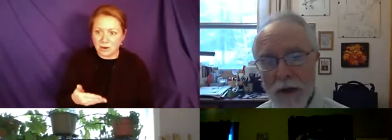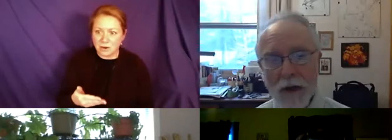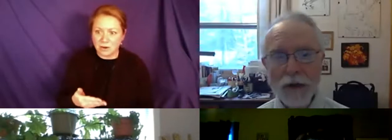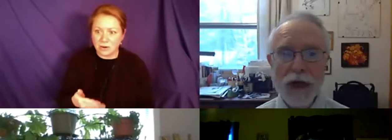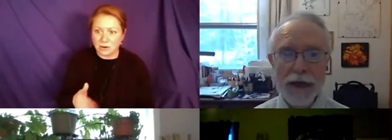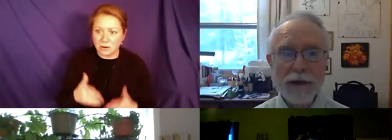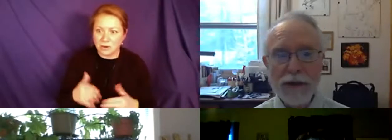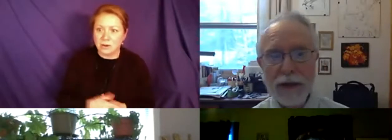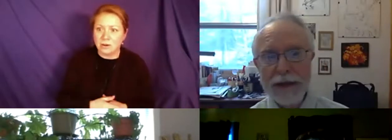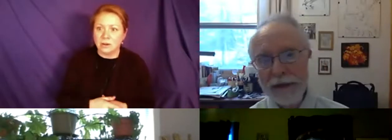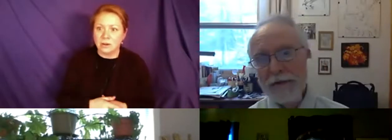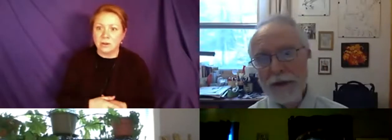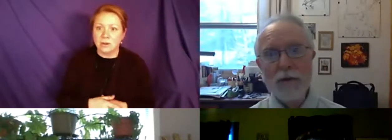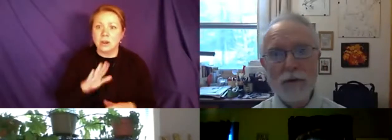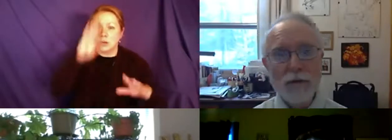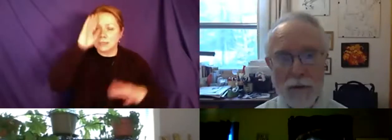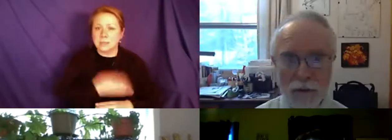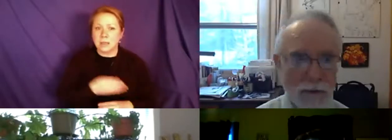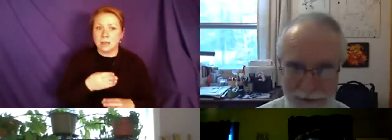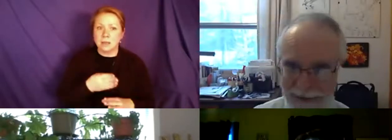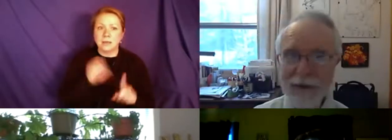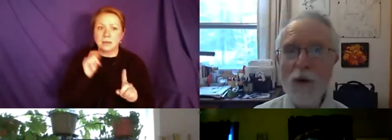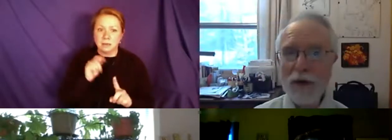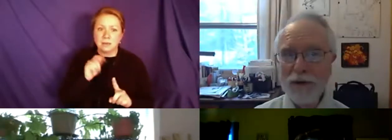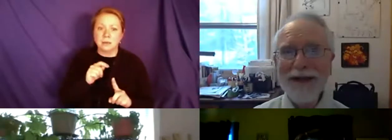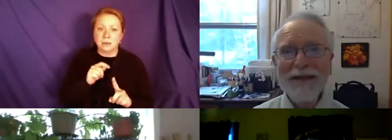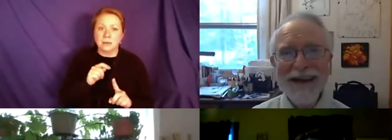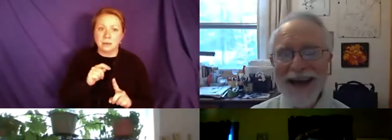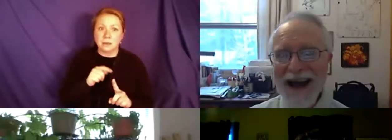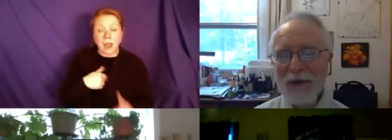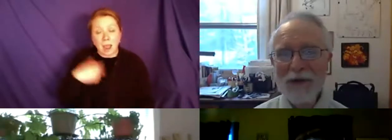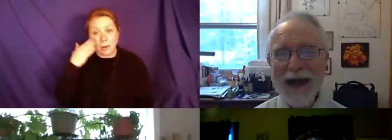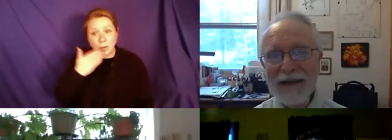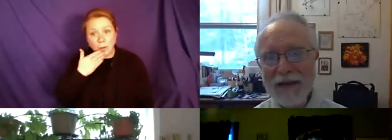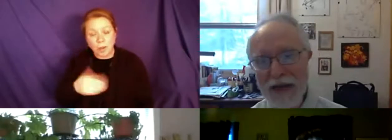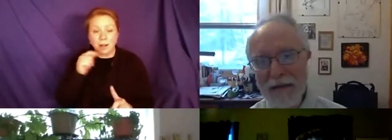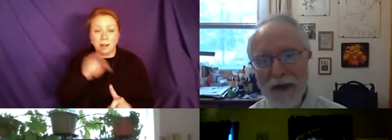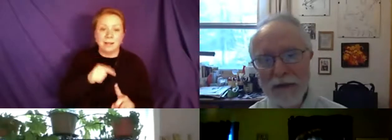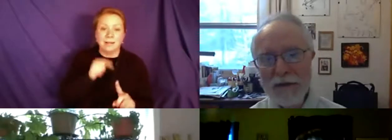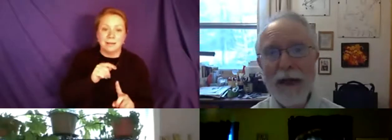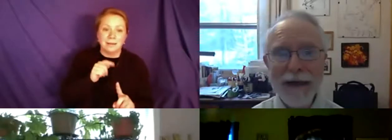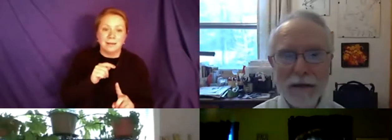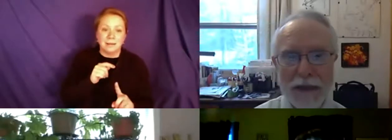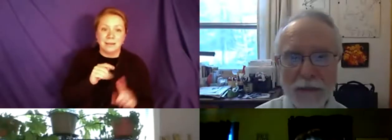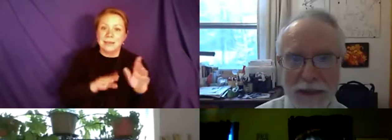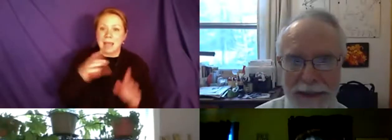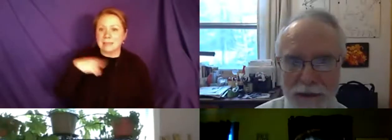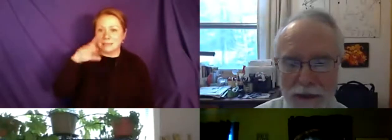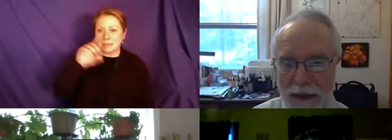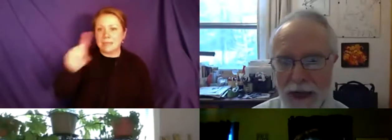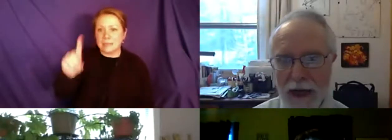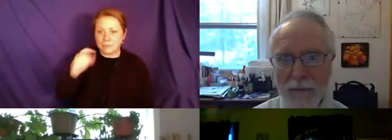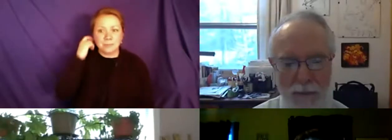him. Her son is an individual who I think I know pretty well, who has developmental